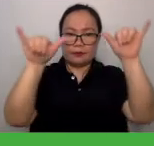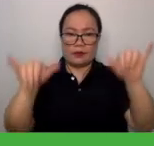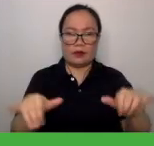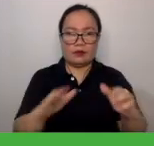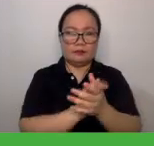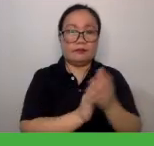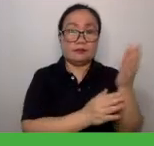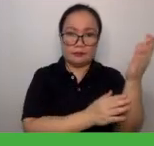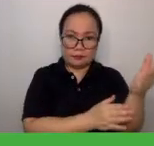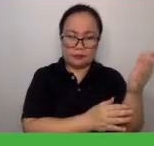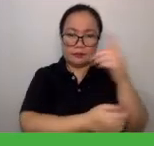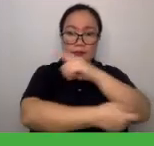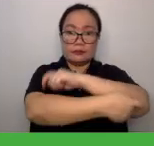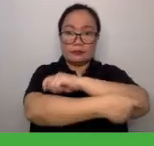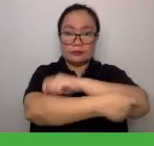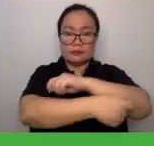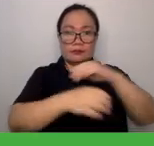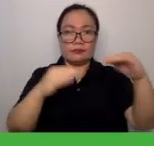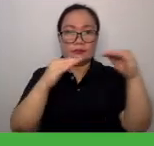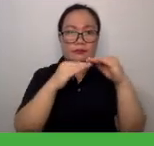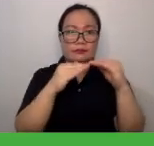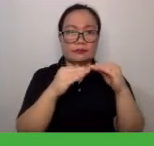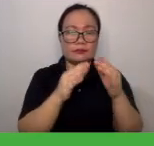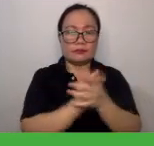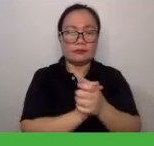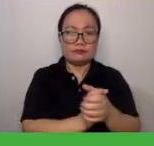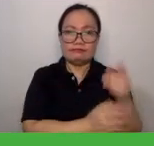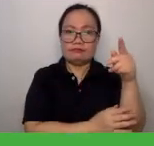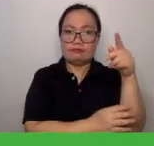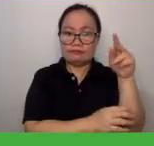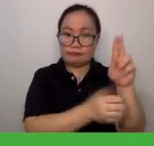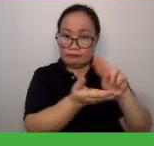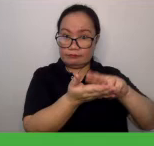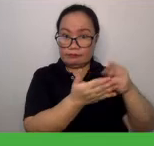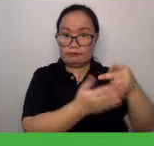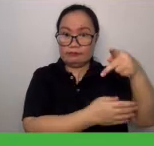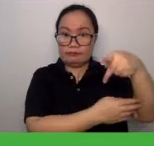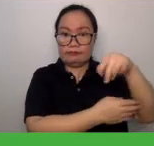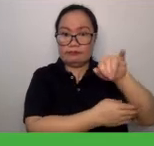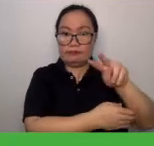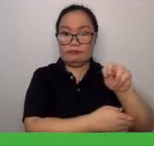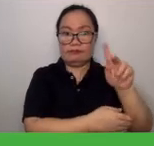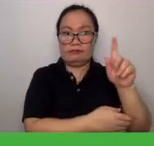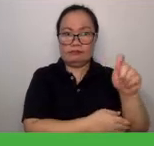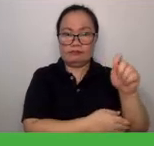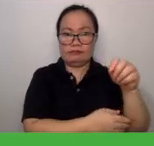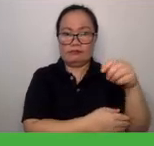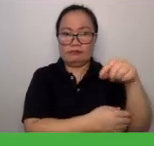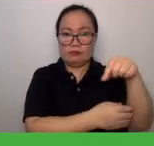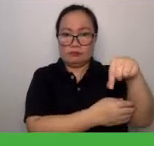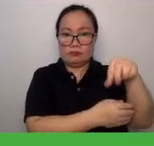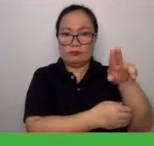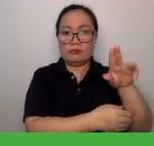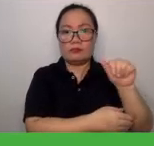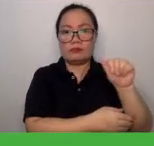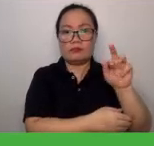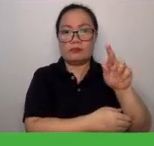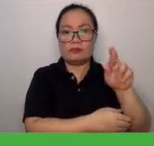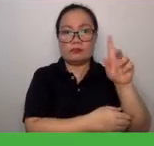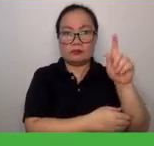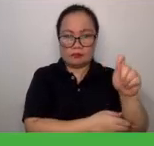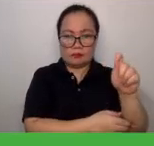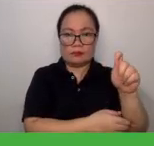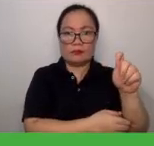ang kanyang table of equivalence. We have the units pint, quart, gallon. So, this is read as